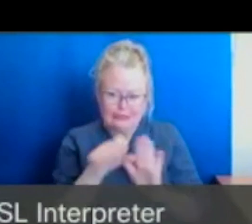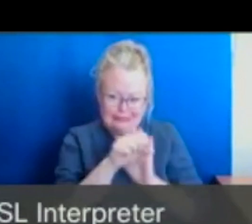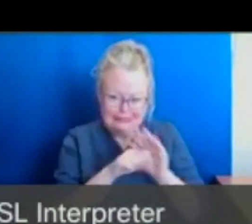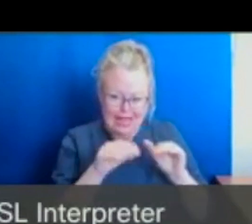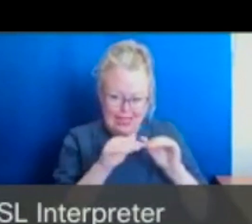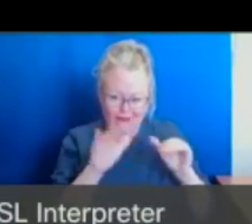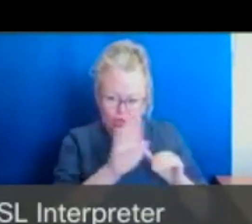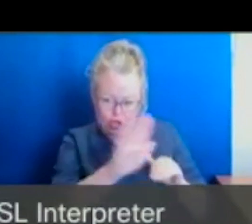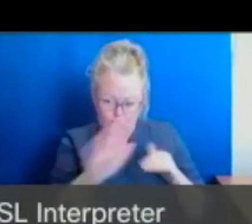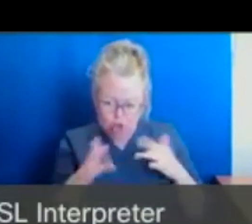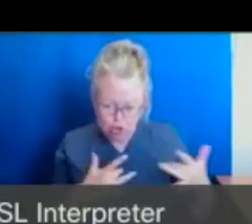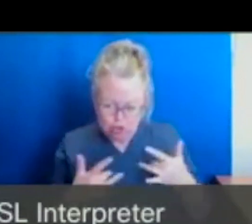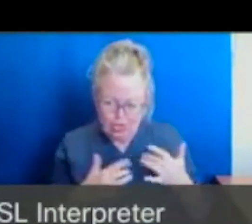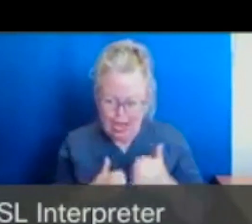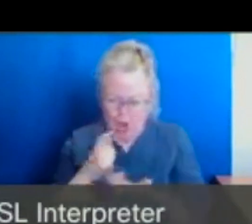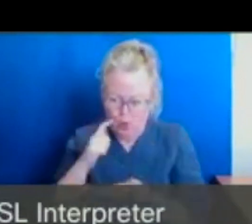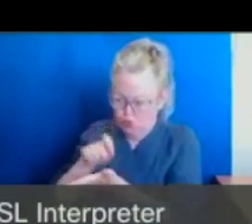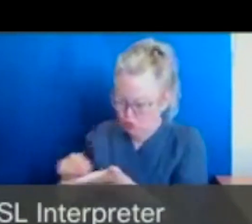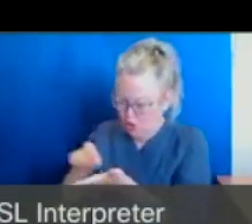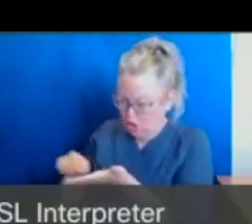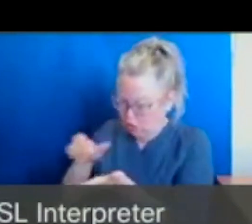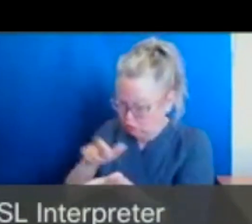with.